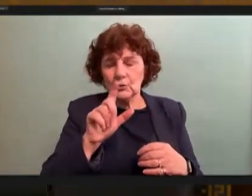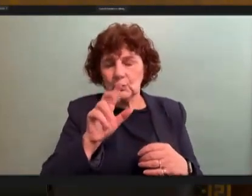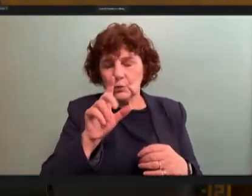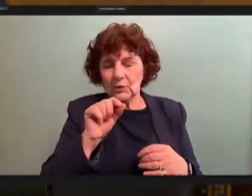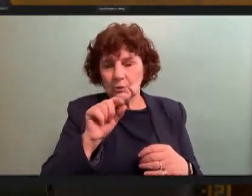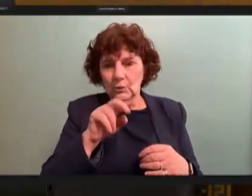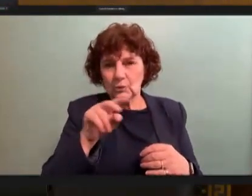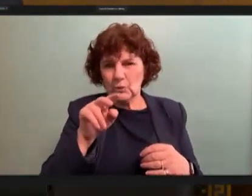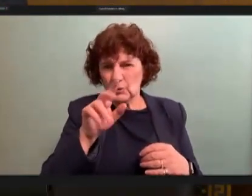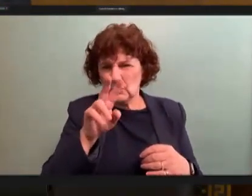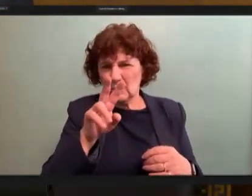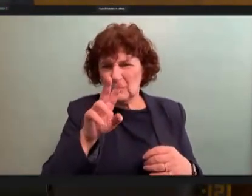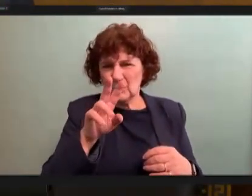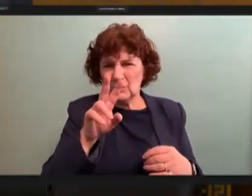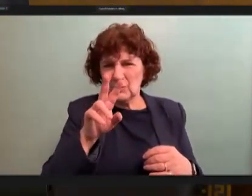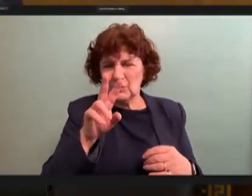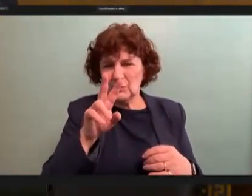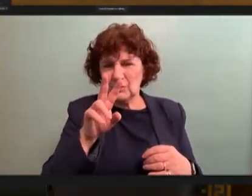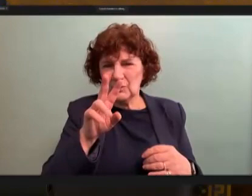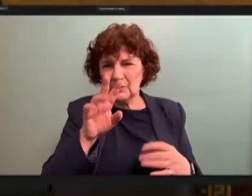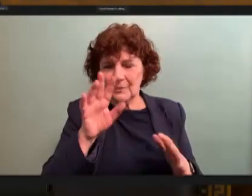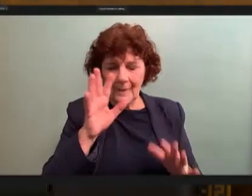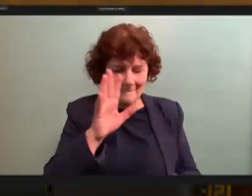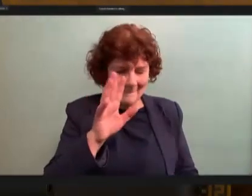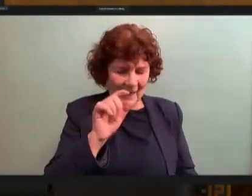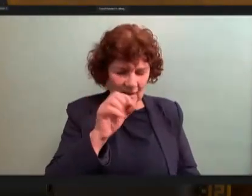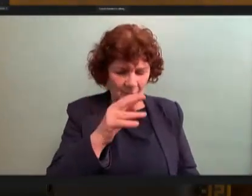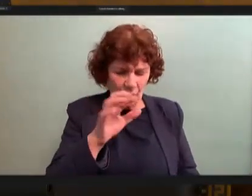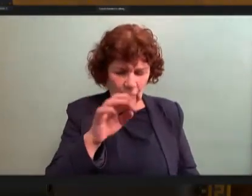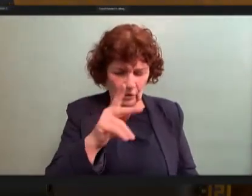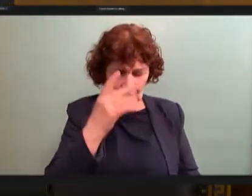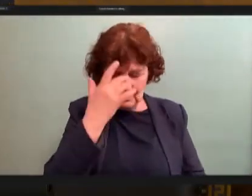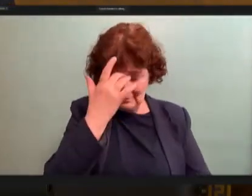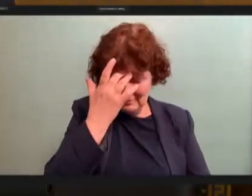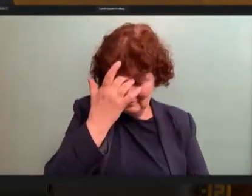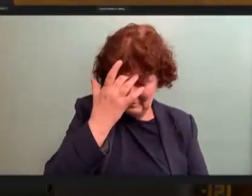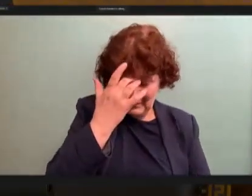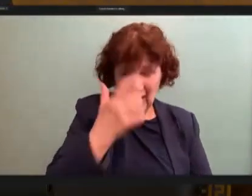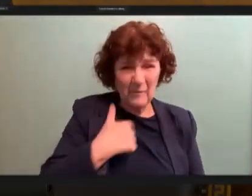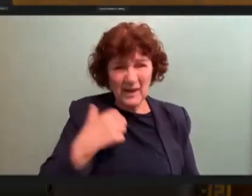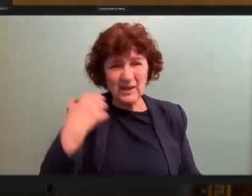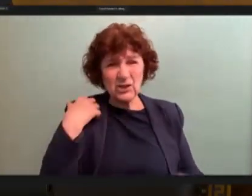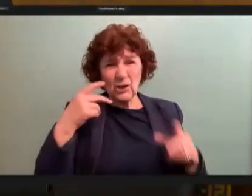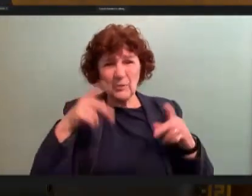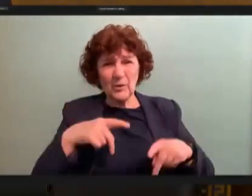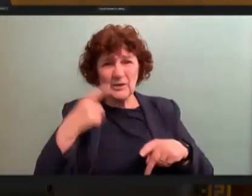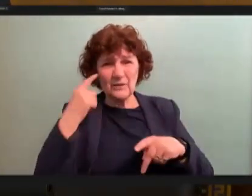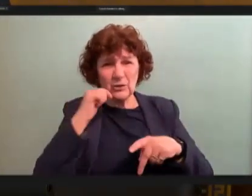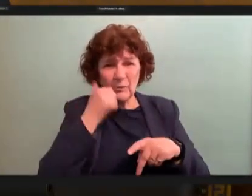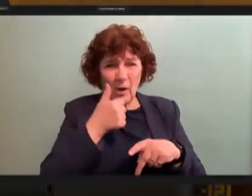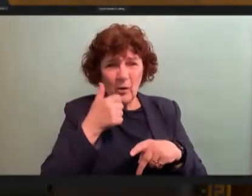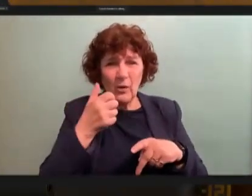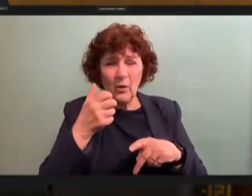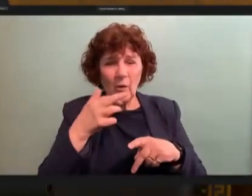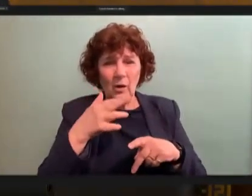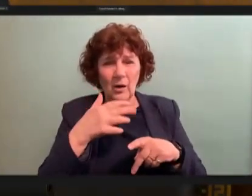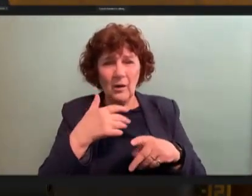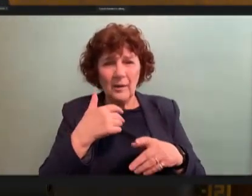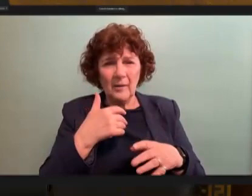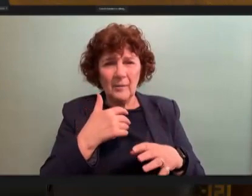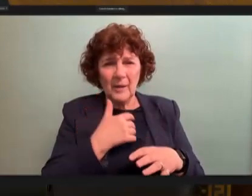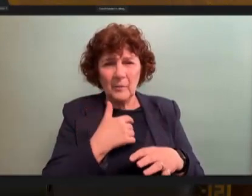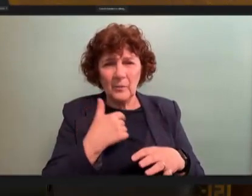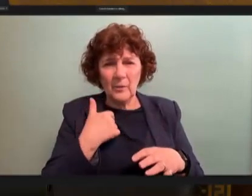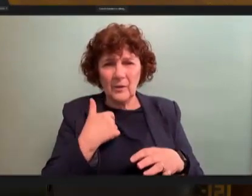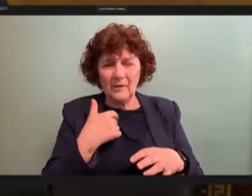2022-0270. Madam Clerk, am I chairing tomorrow's afternoon meeting, or is it a member of council? I guess that's